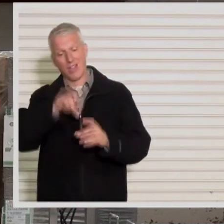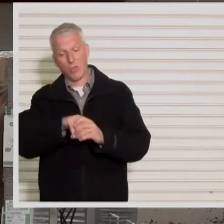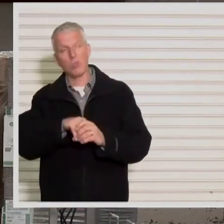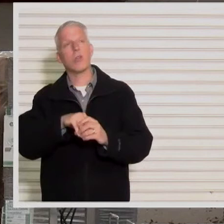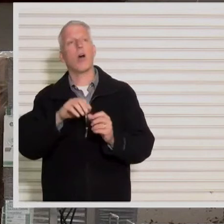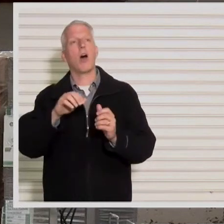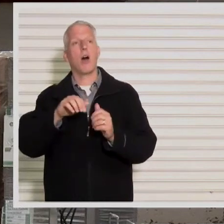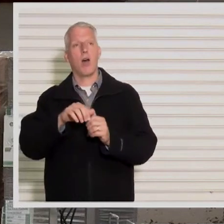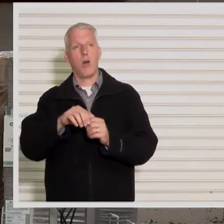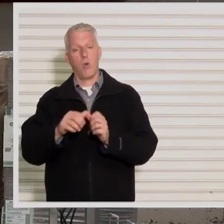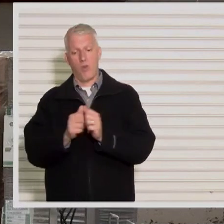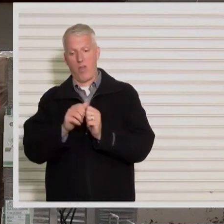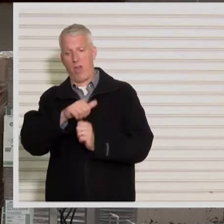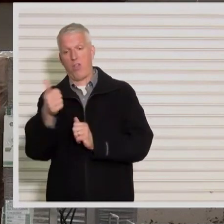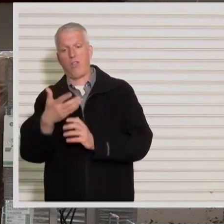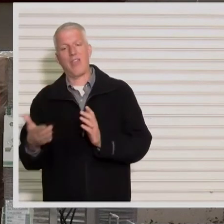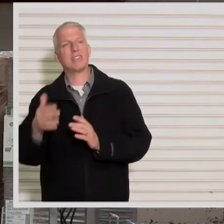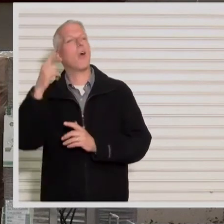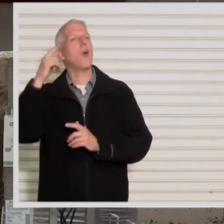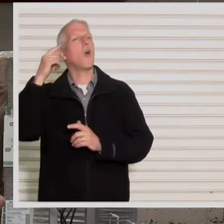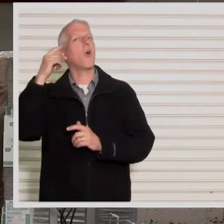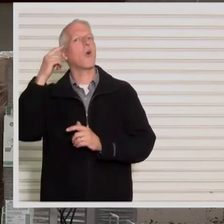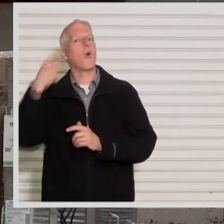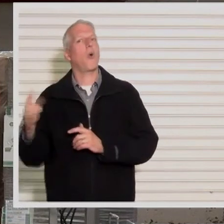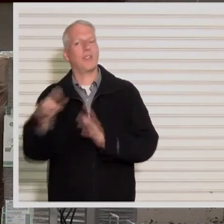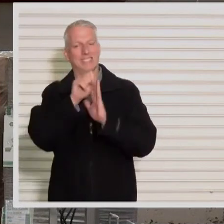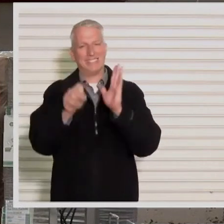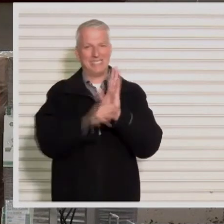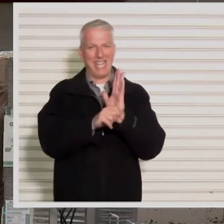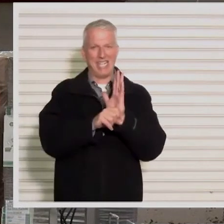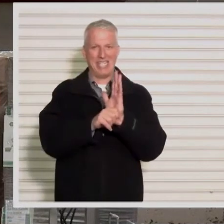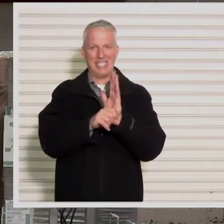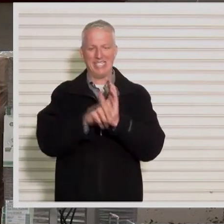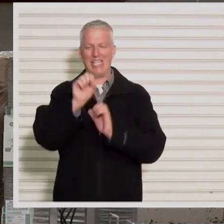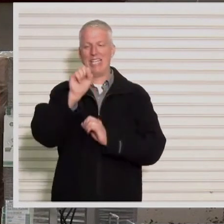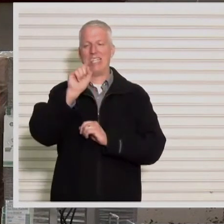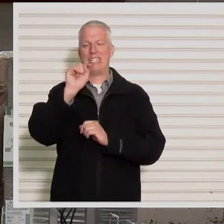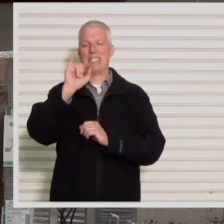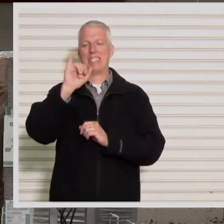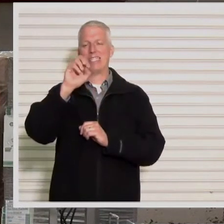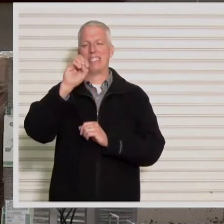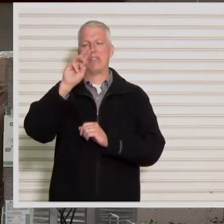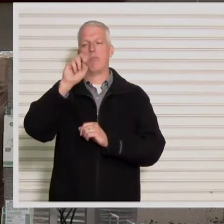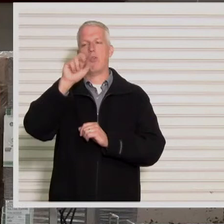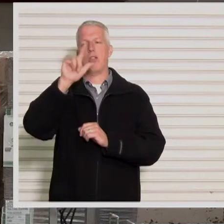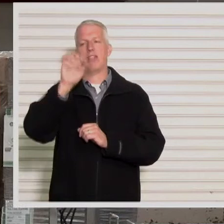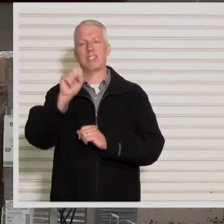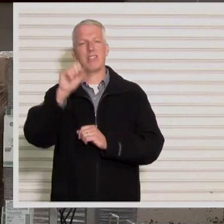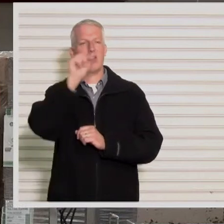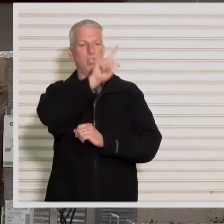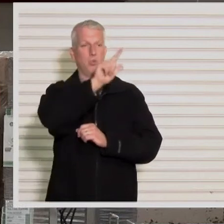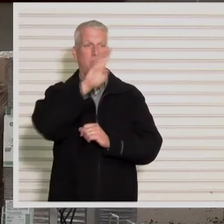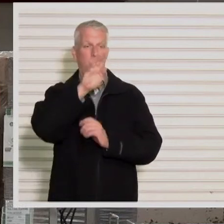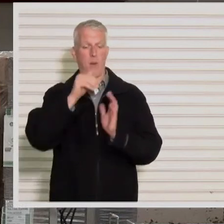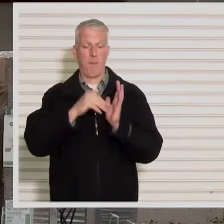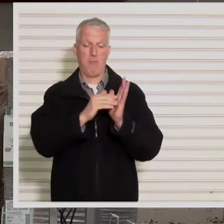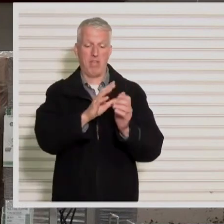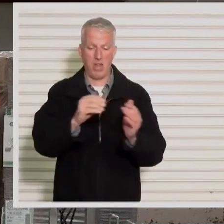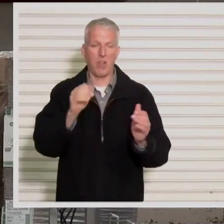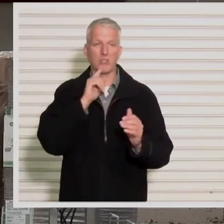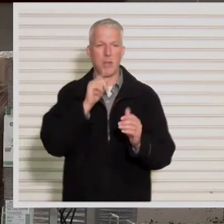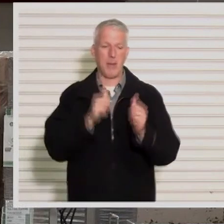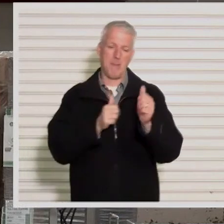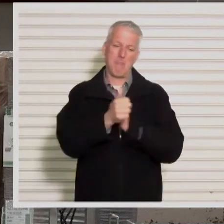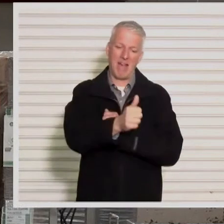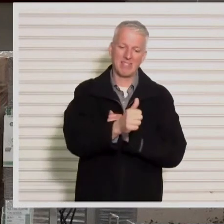other things, a Golden State stimulus, that included, among other things, the $24 million that we just announced on the Housing to Harvest program,